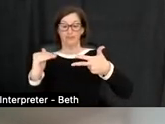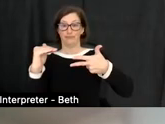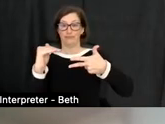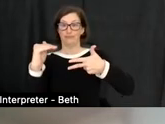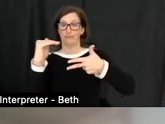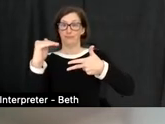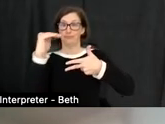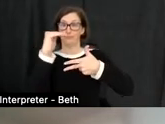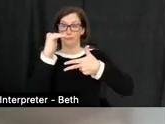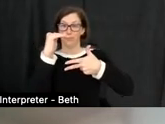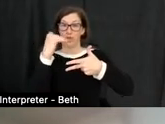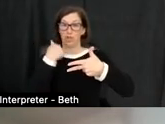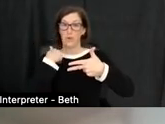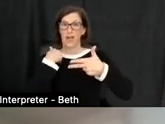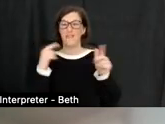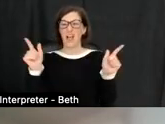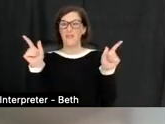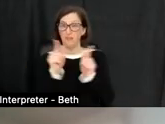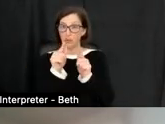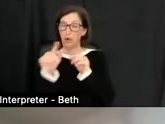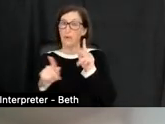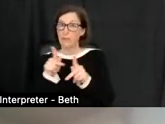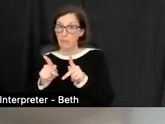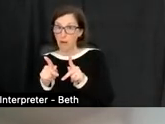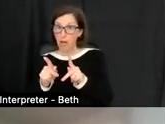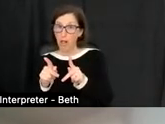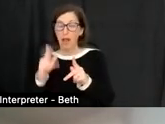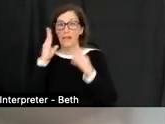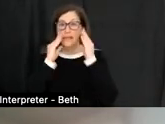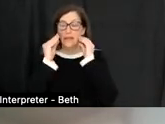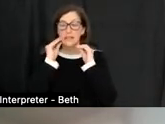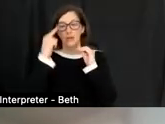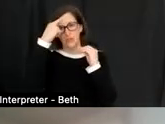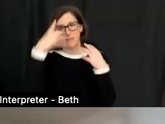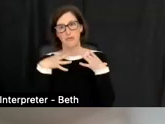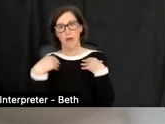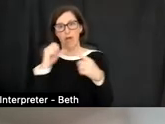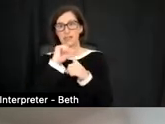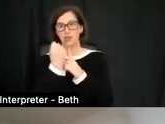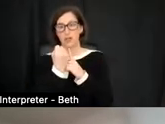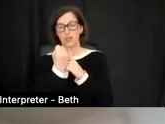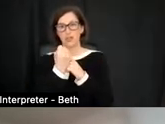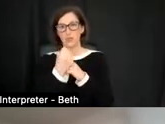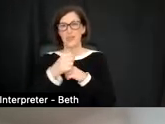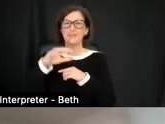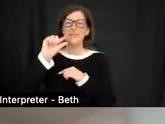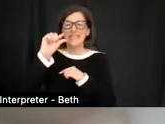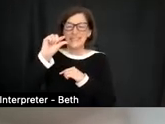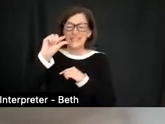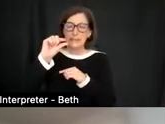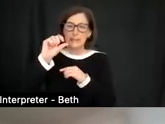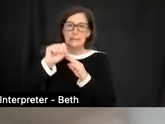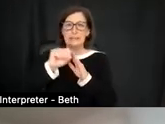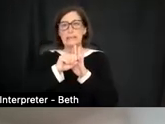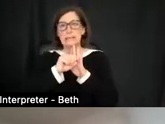people, a smaller number of people that experience mental health conditions with mild symptoms. And then finally, you